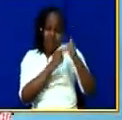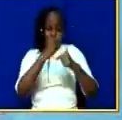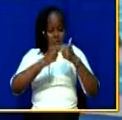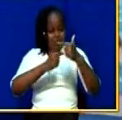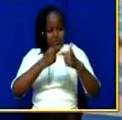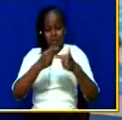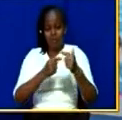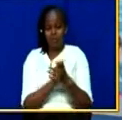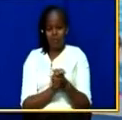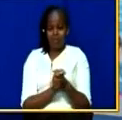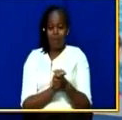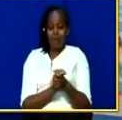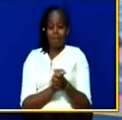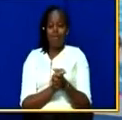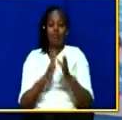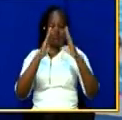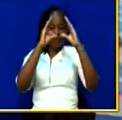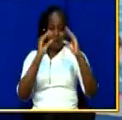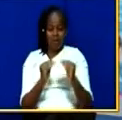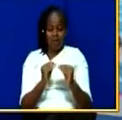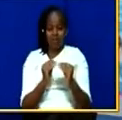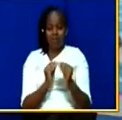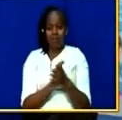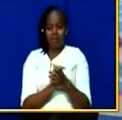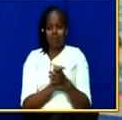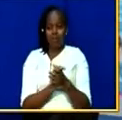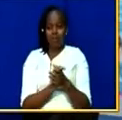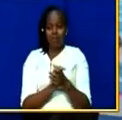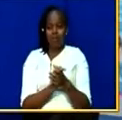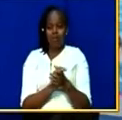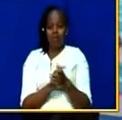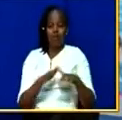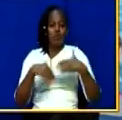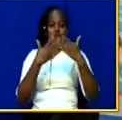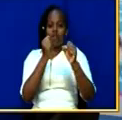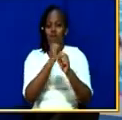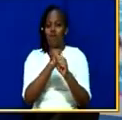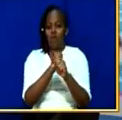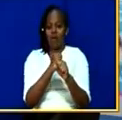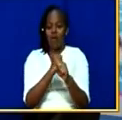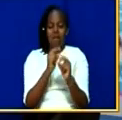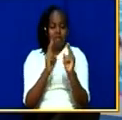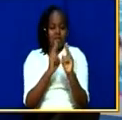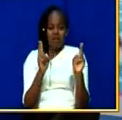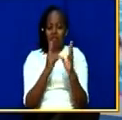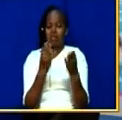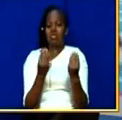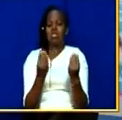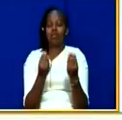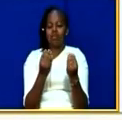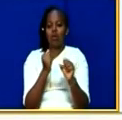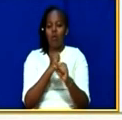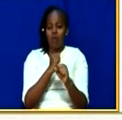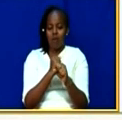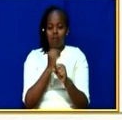Okay, Exactly. let's wrap it up. So to wrap it up, mine is just to leave them an assignment. Okay. A very easy assignment.